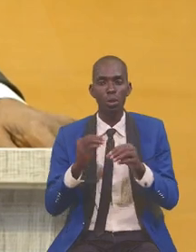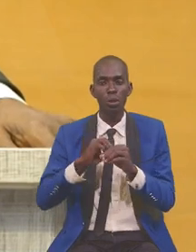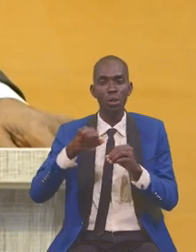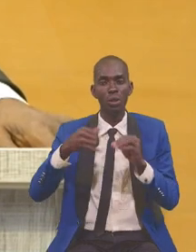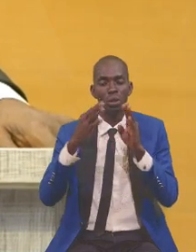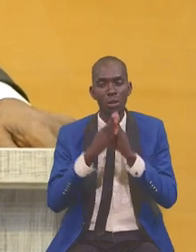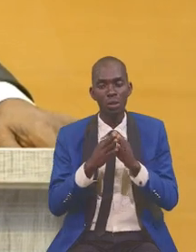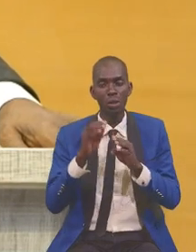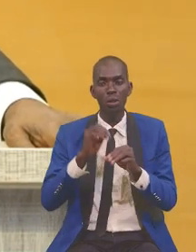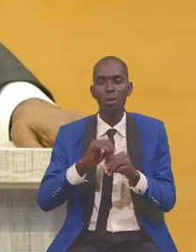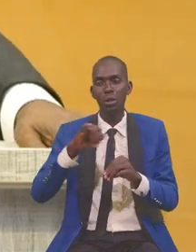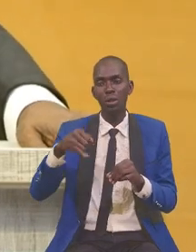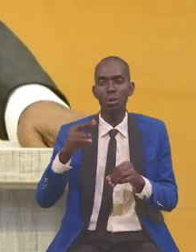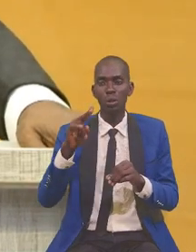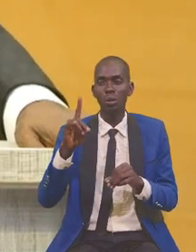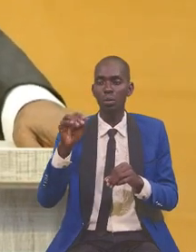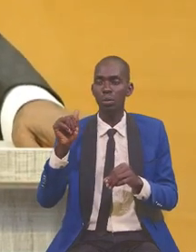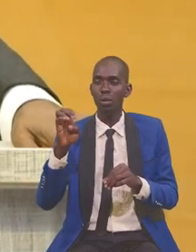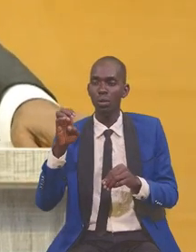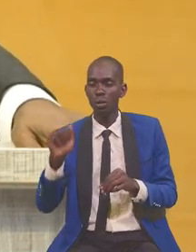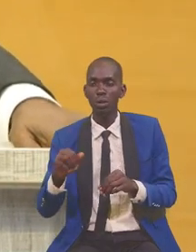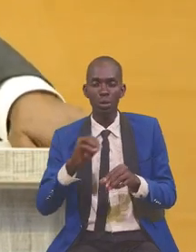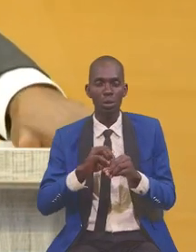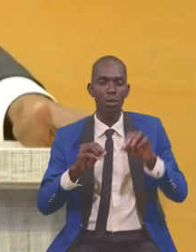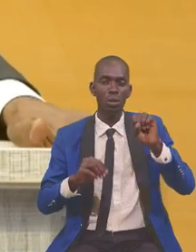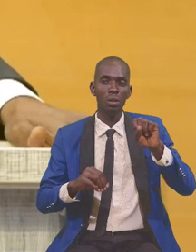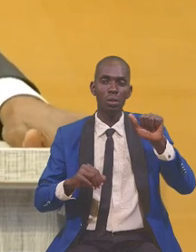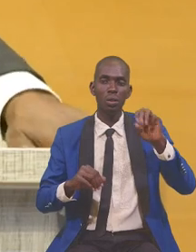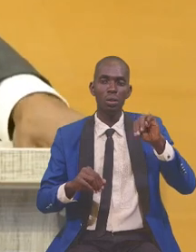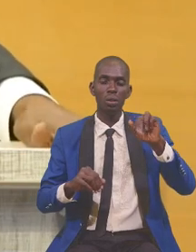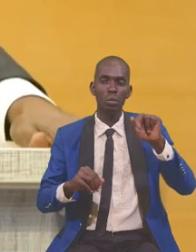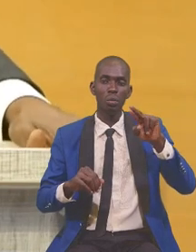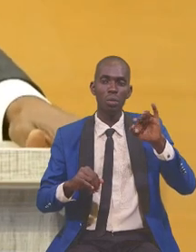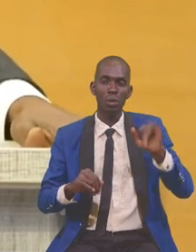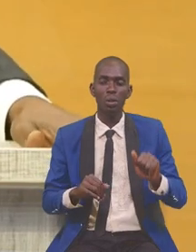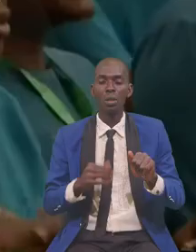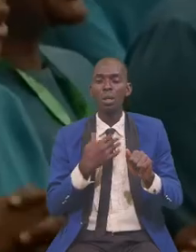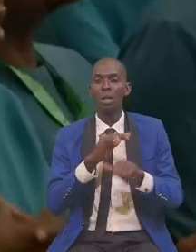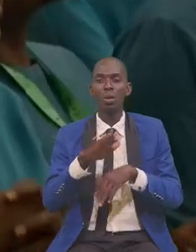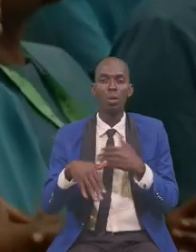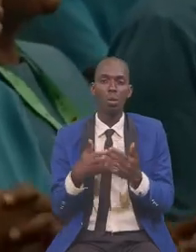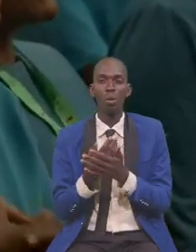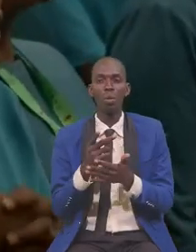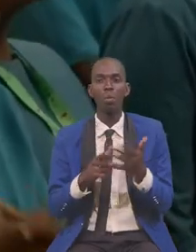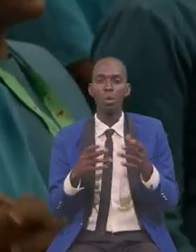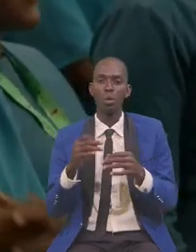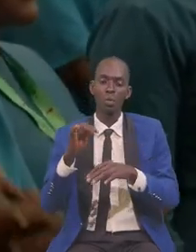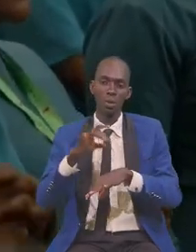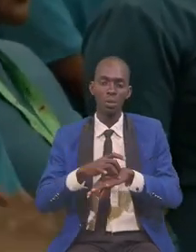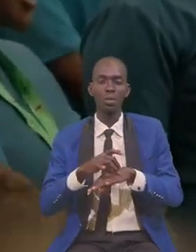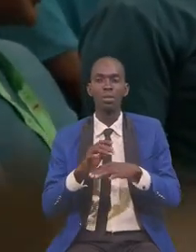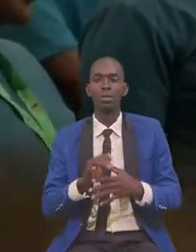in Judea, in Samaria, and to the uttermost part of the earth.